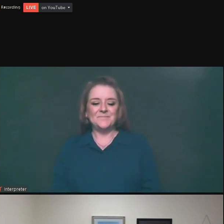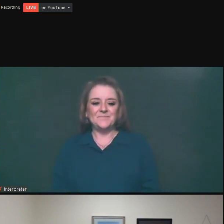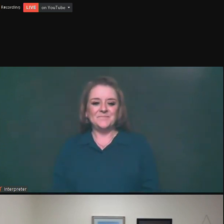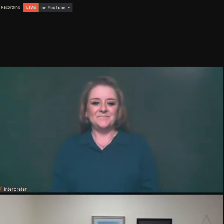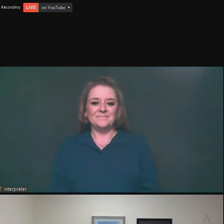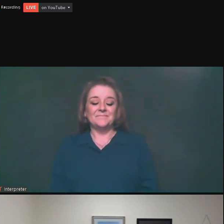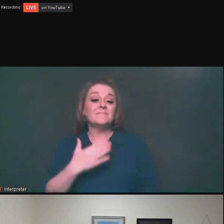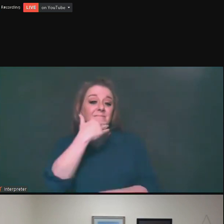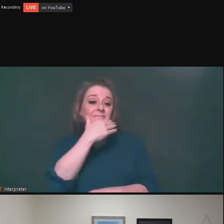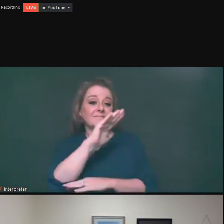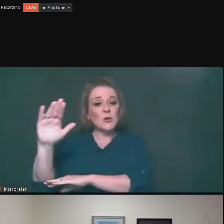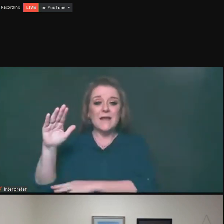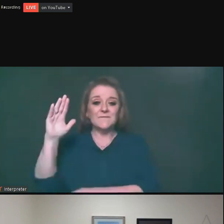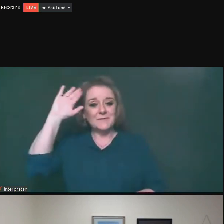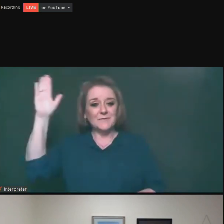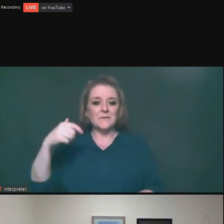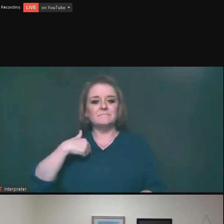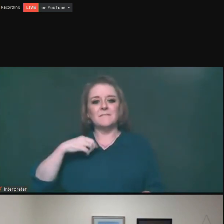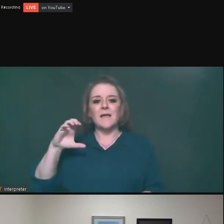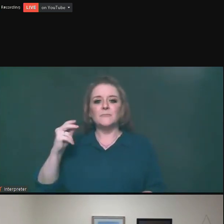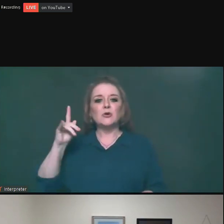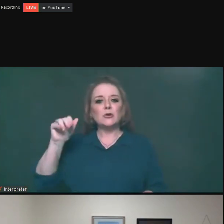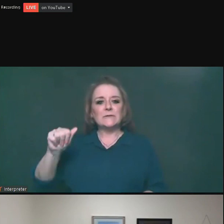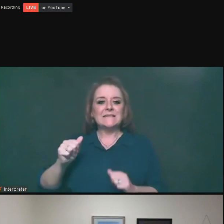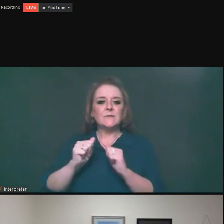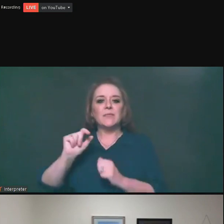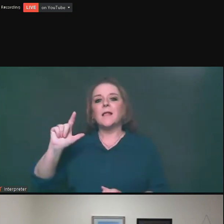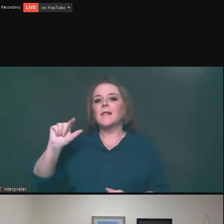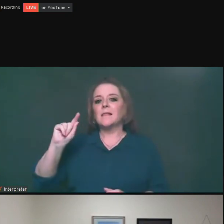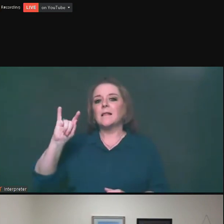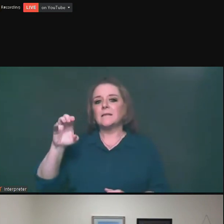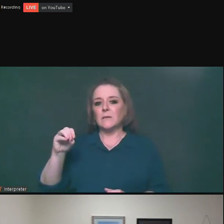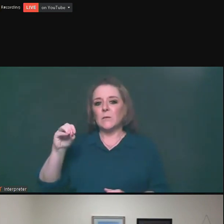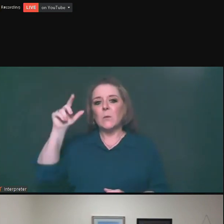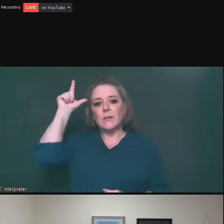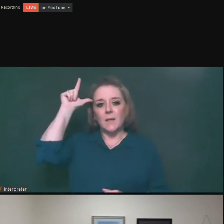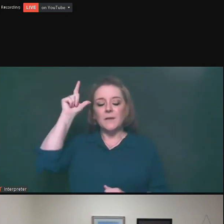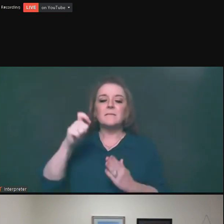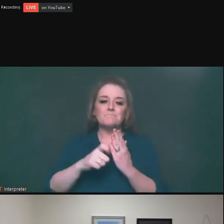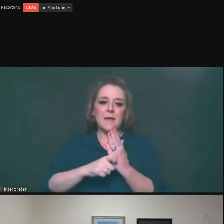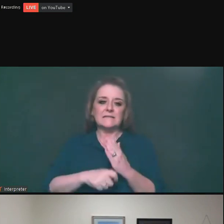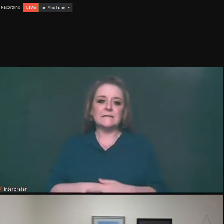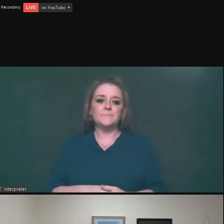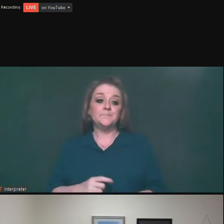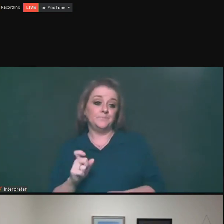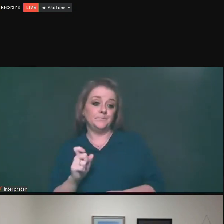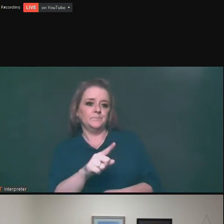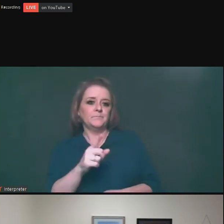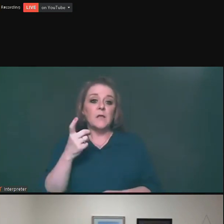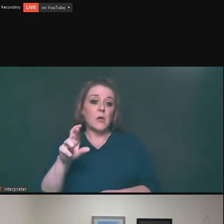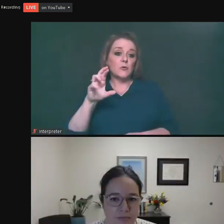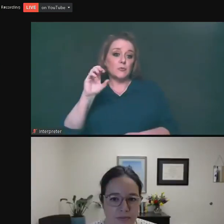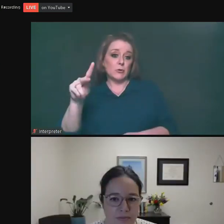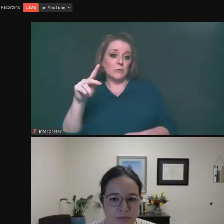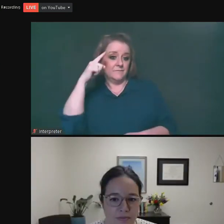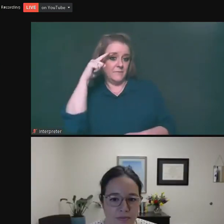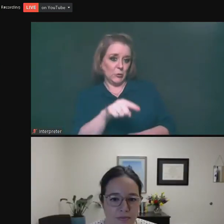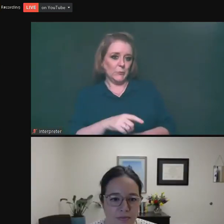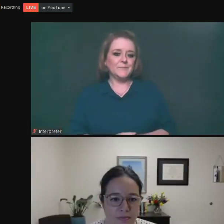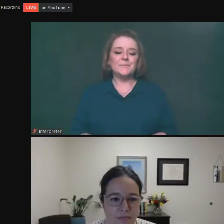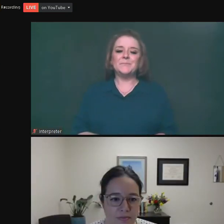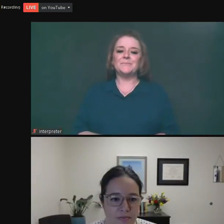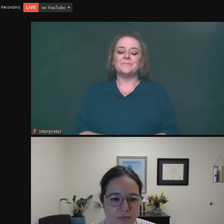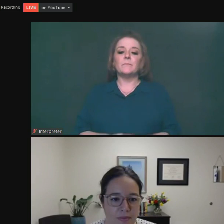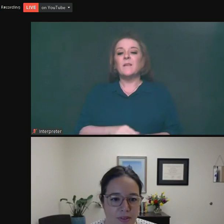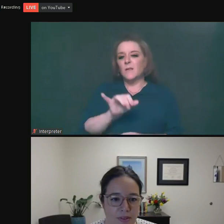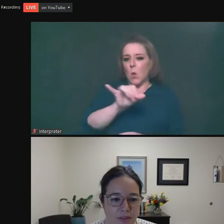Good afternoon, everybody. I'm Christy with Latino Lubbock Magazine. Dr. Cook, this is probably for you, and I'd like to